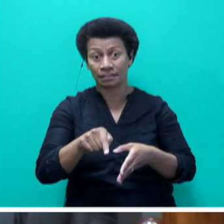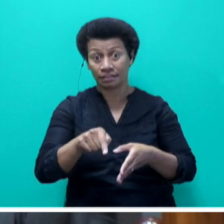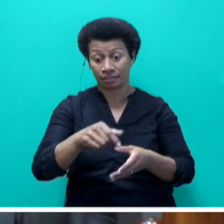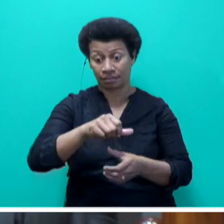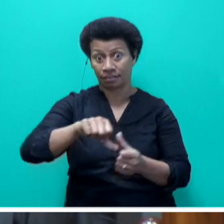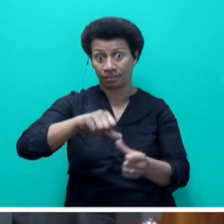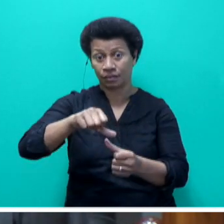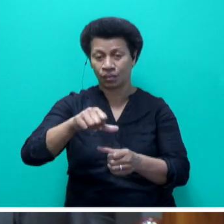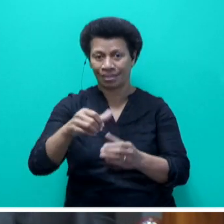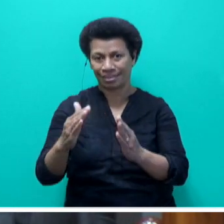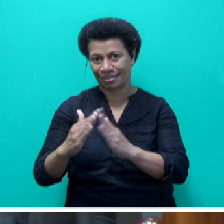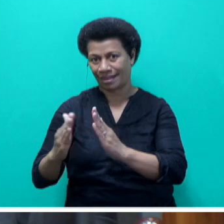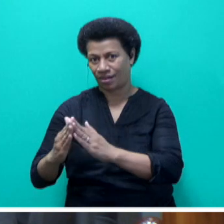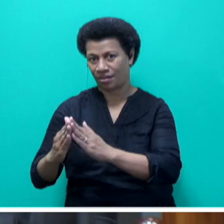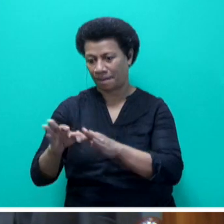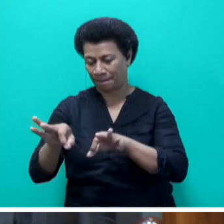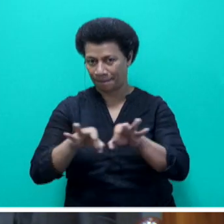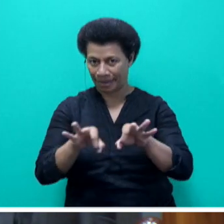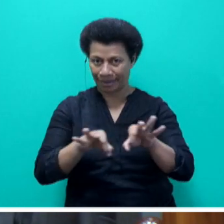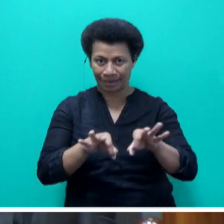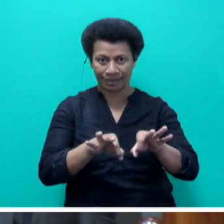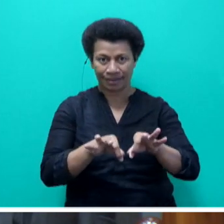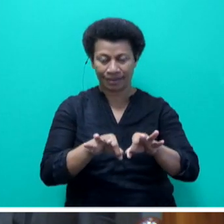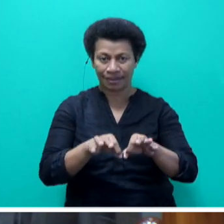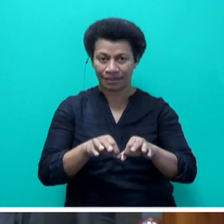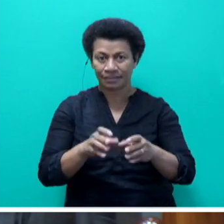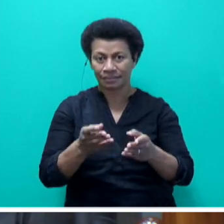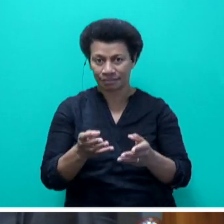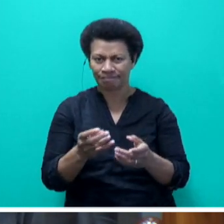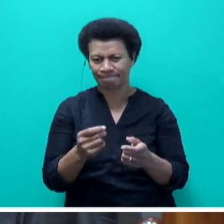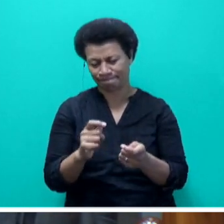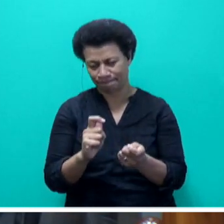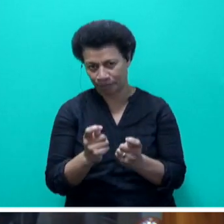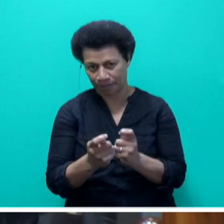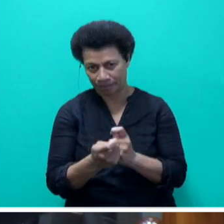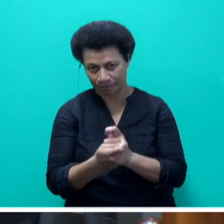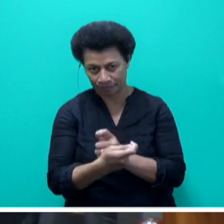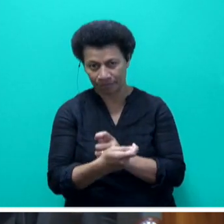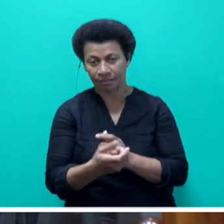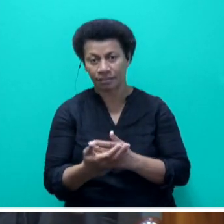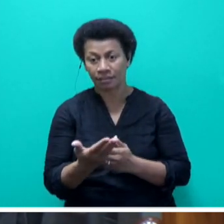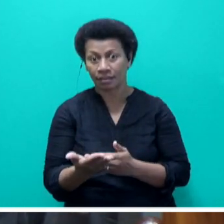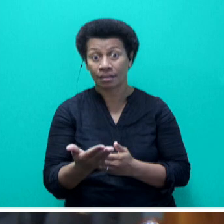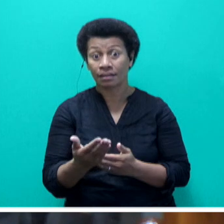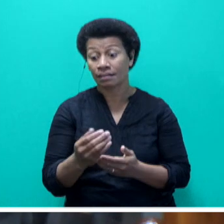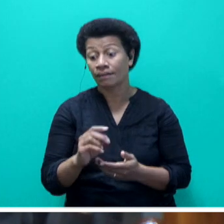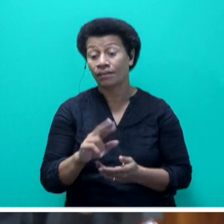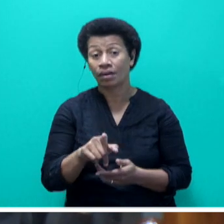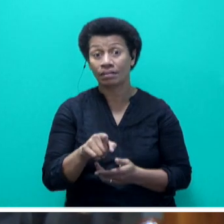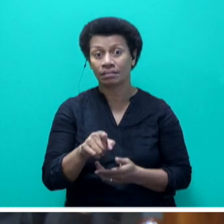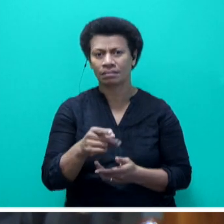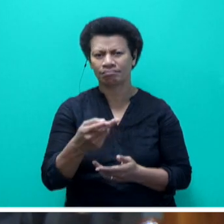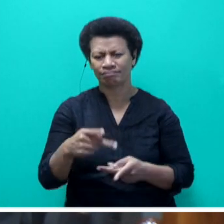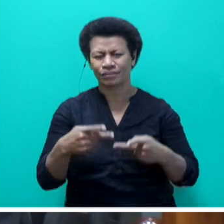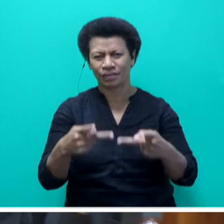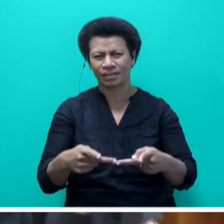with the town planning scheme amendment process. The ultimate objective, Honourable Speaker, is to provide Fijians with a more streamlined